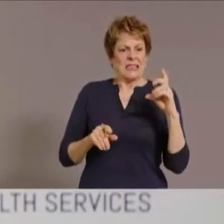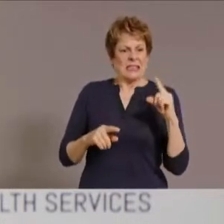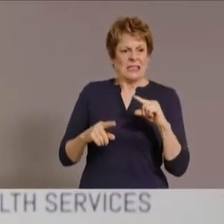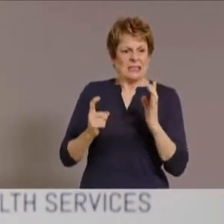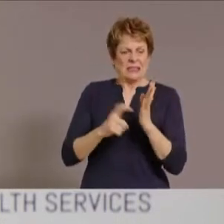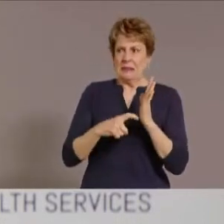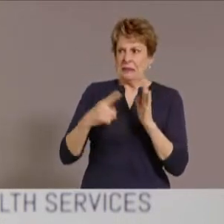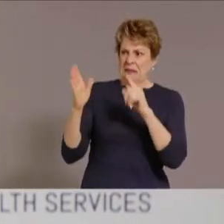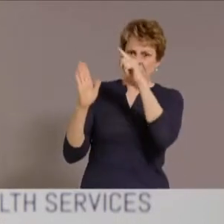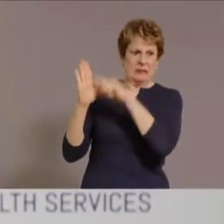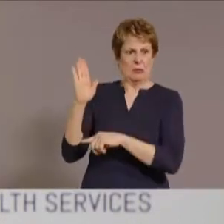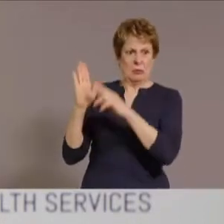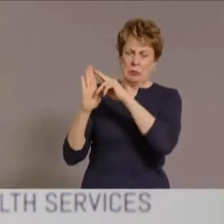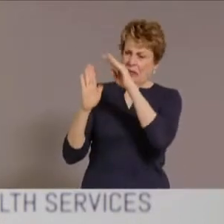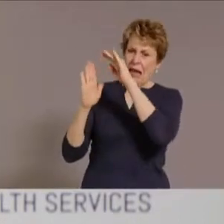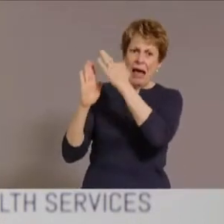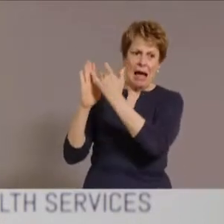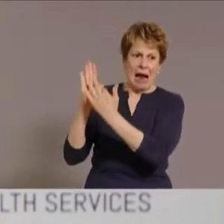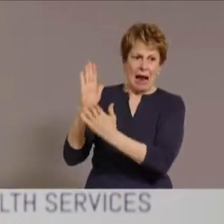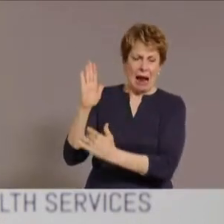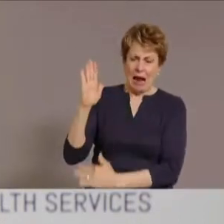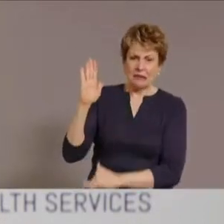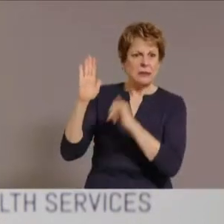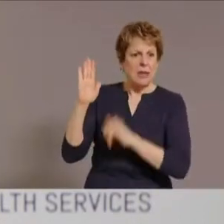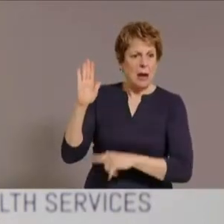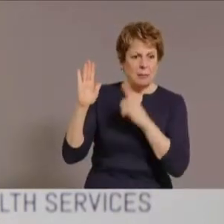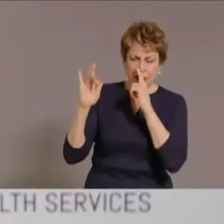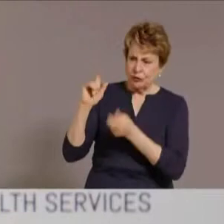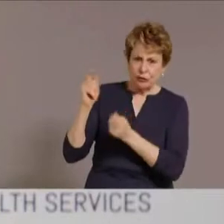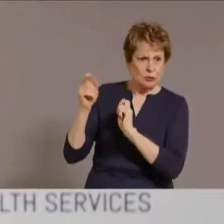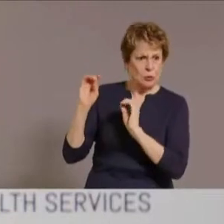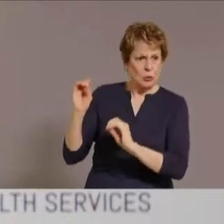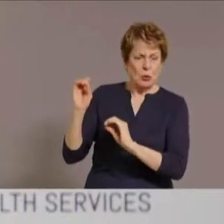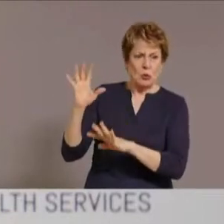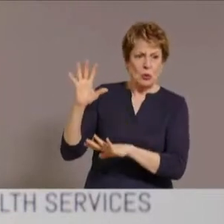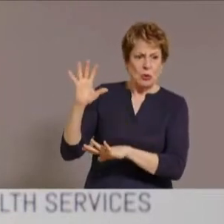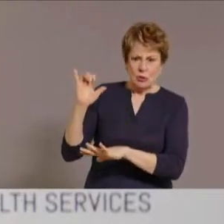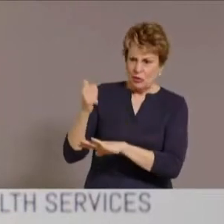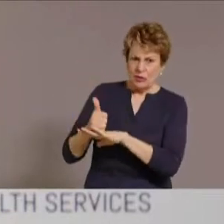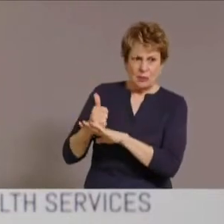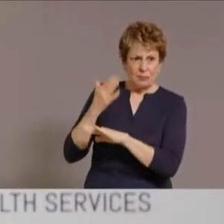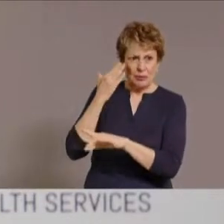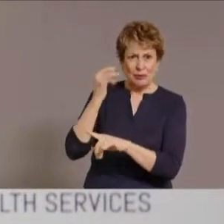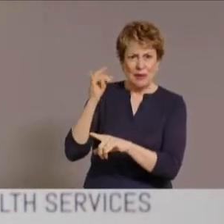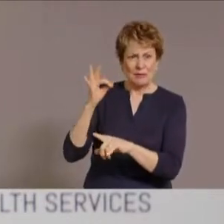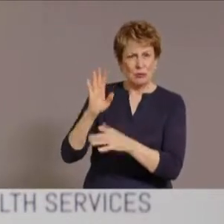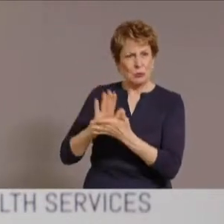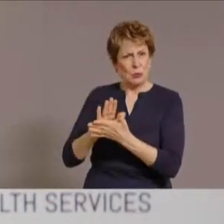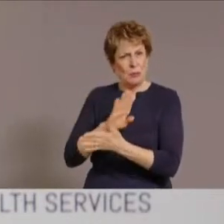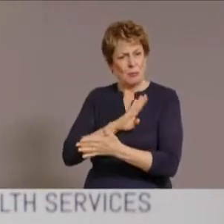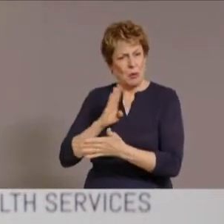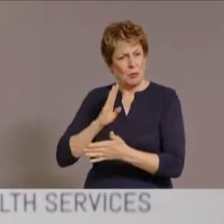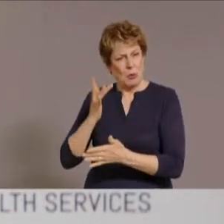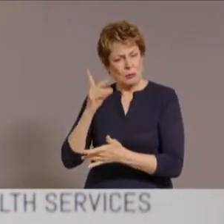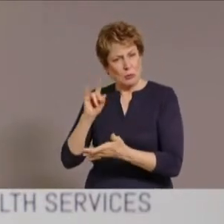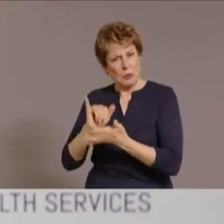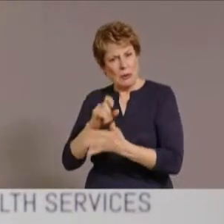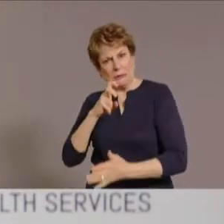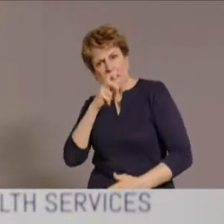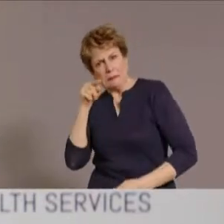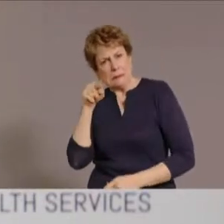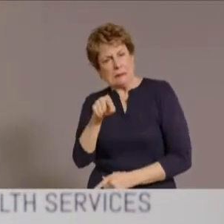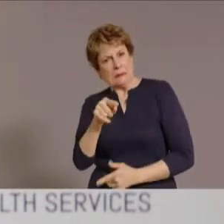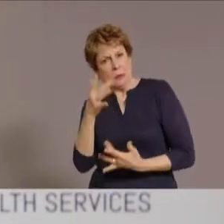this horrible situation for school boards. Why did you do that with only a few weeks left in school? Well, schools have had the opportunity to